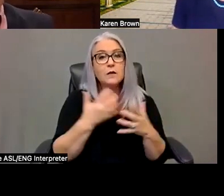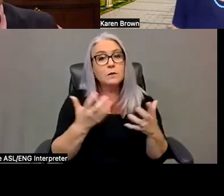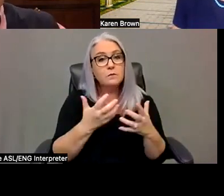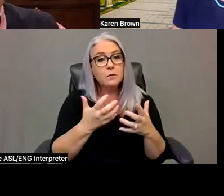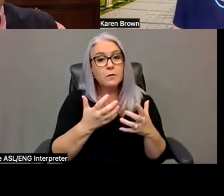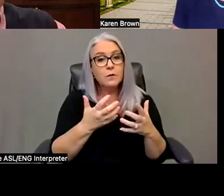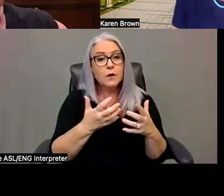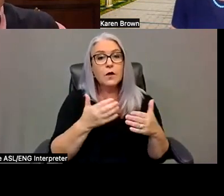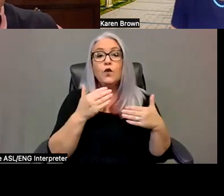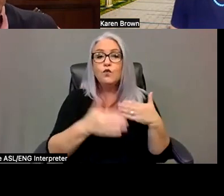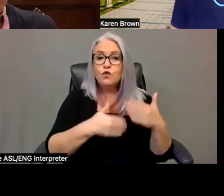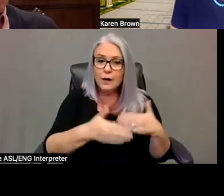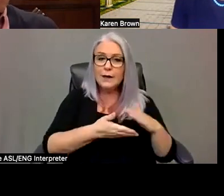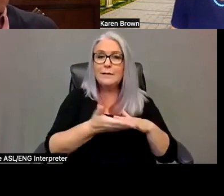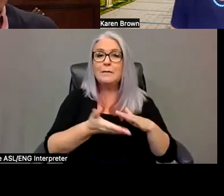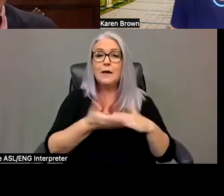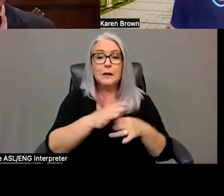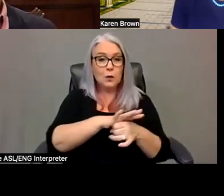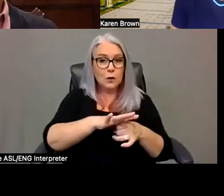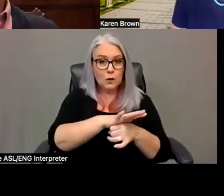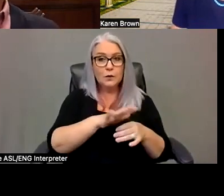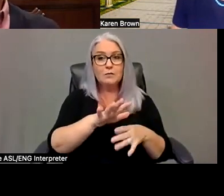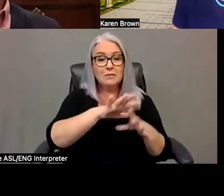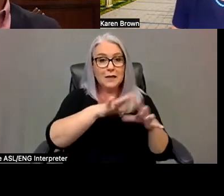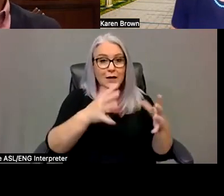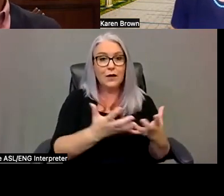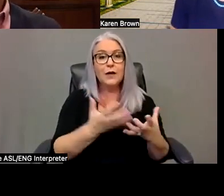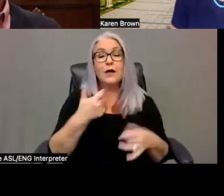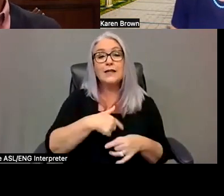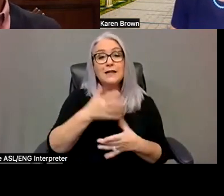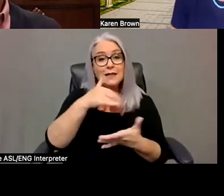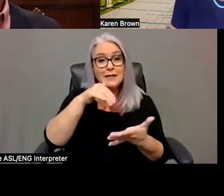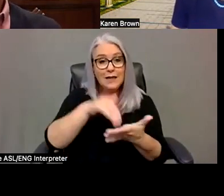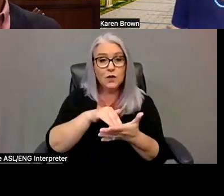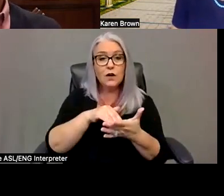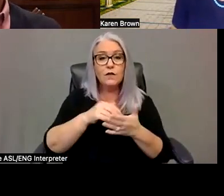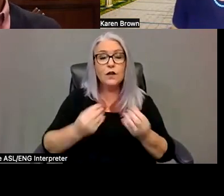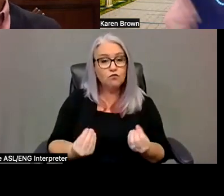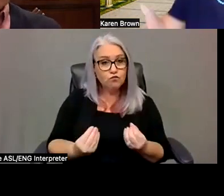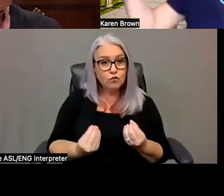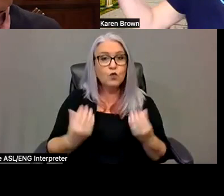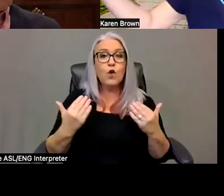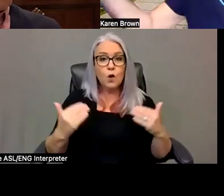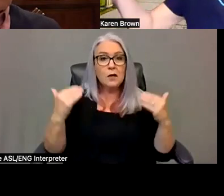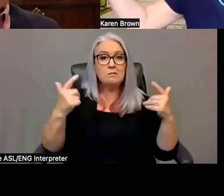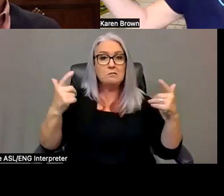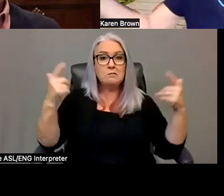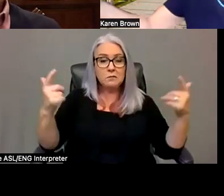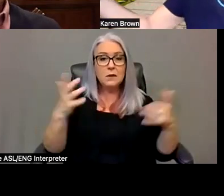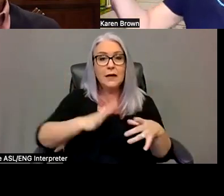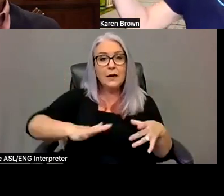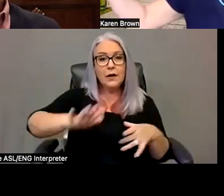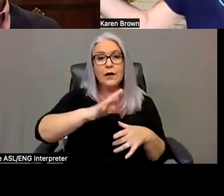a municipality. Tarrytown is in the center of a growing region. We have, everyone knows, the